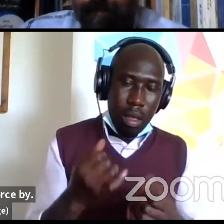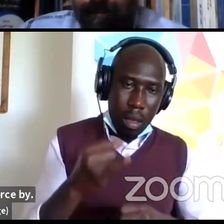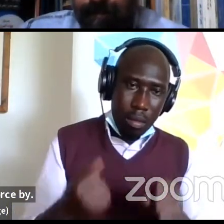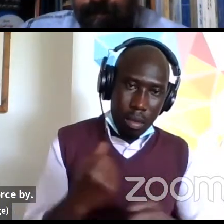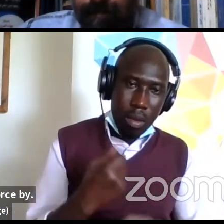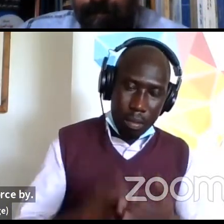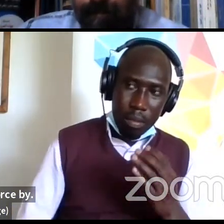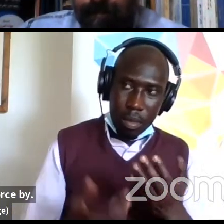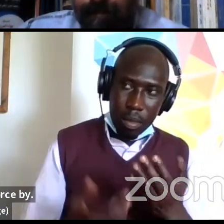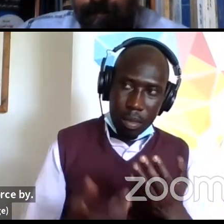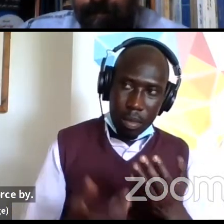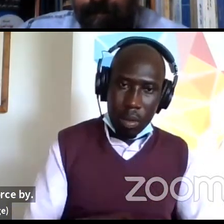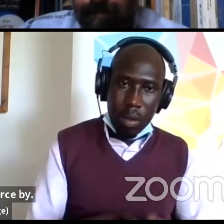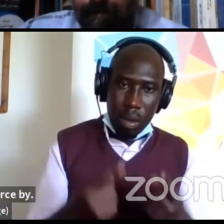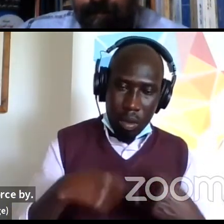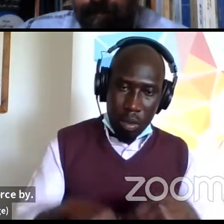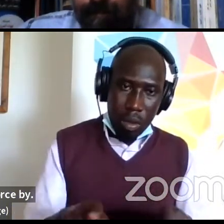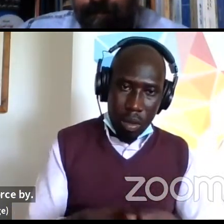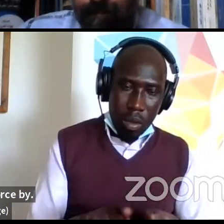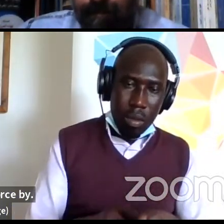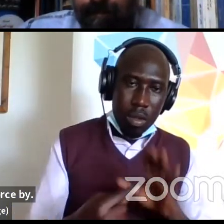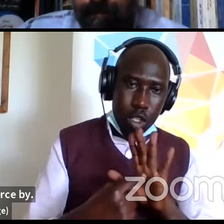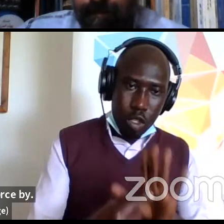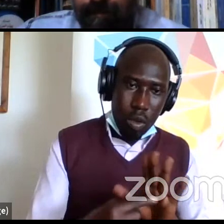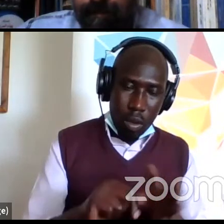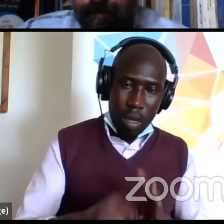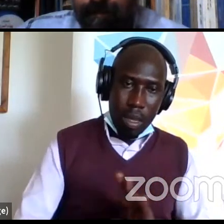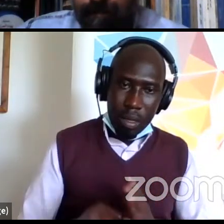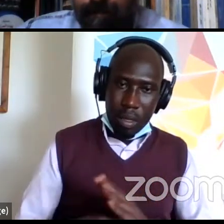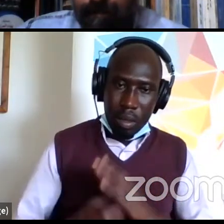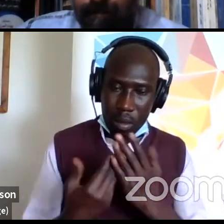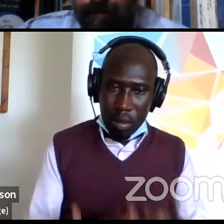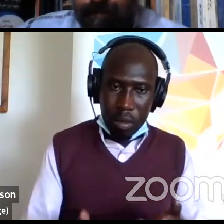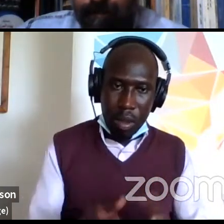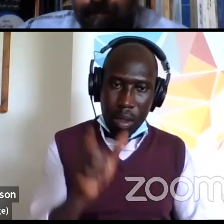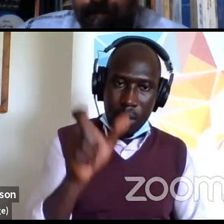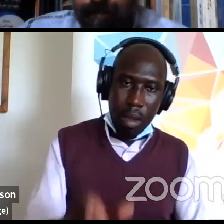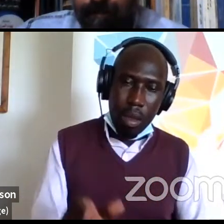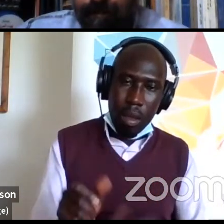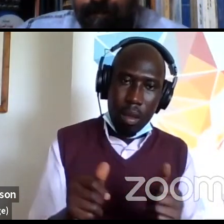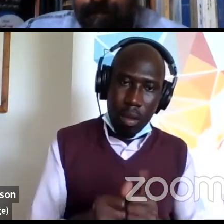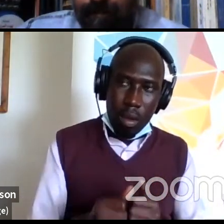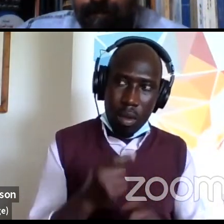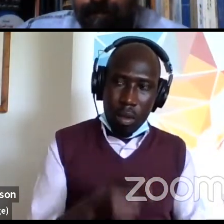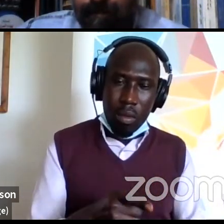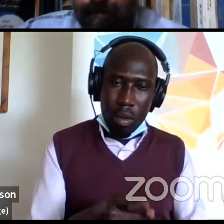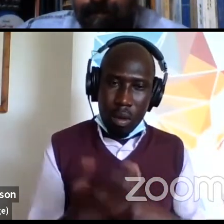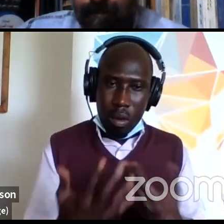that. We also even saw cases where a person would be like